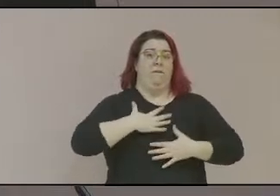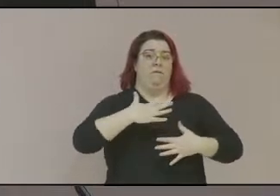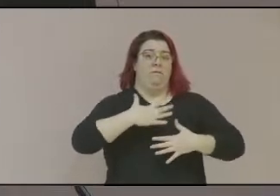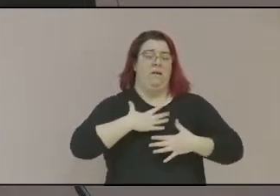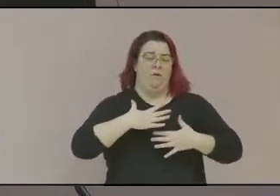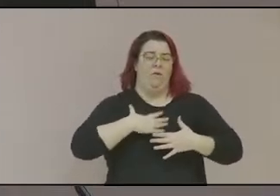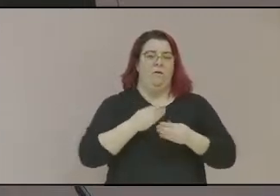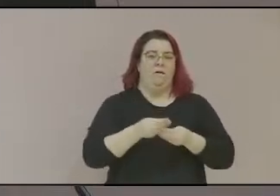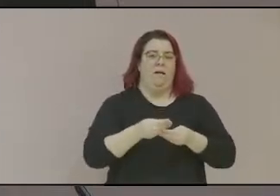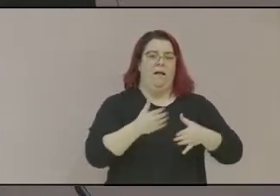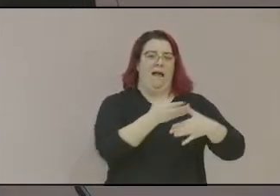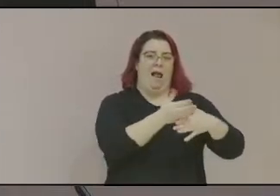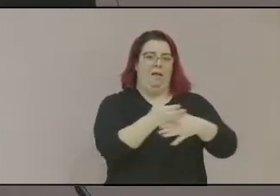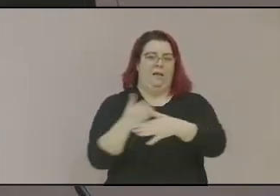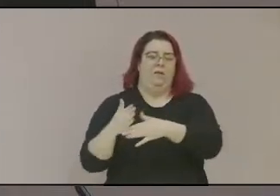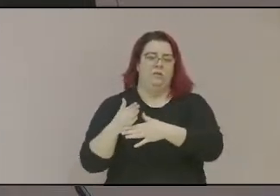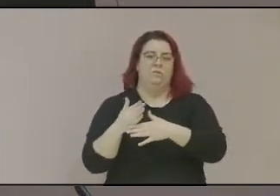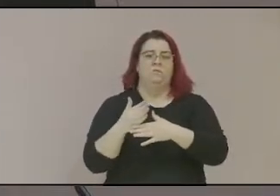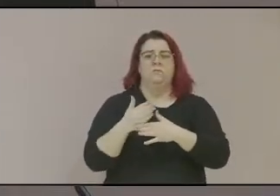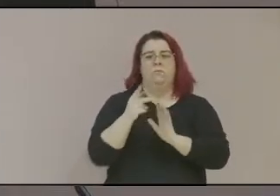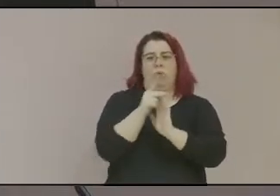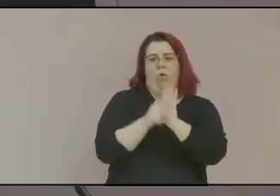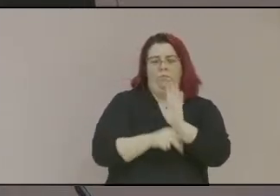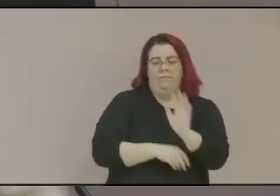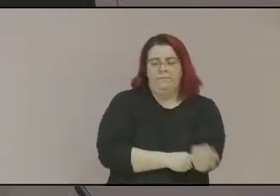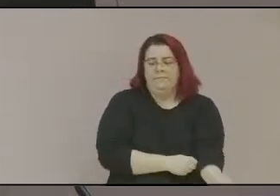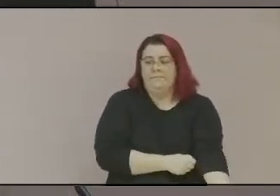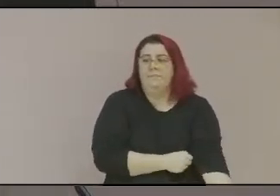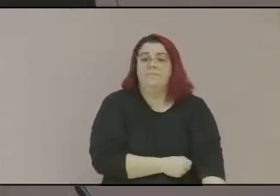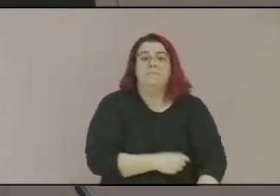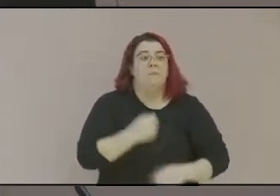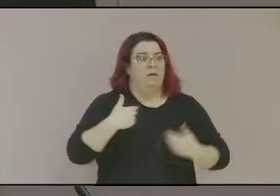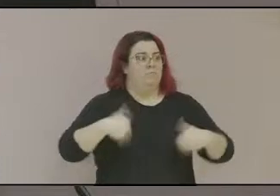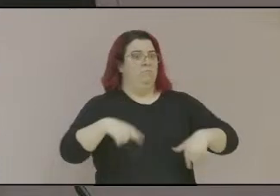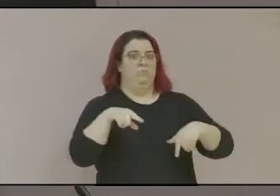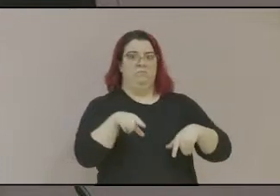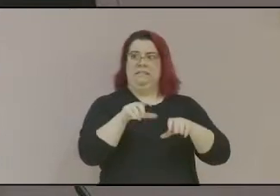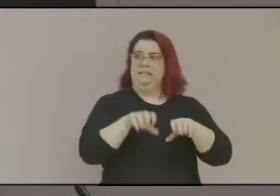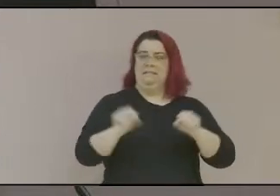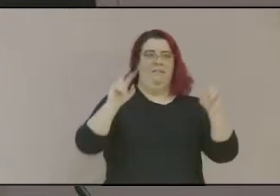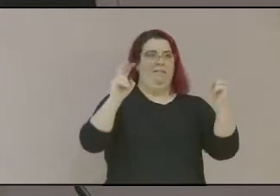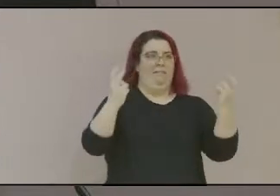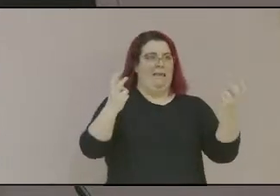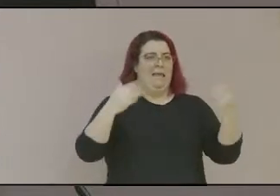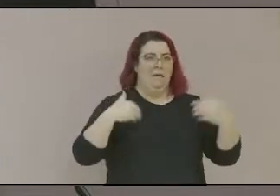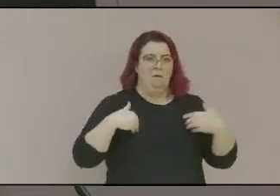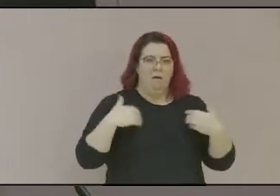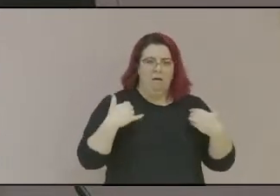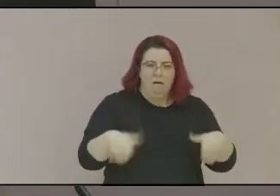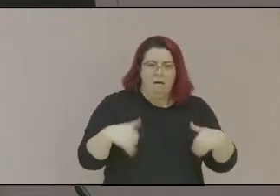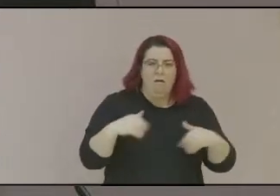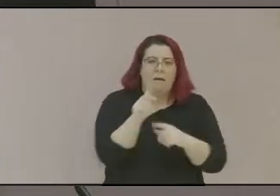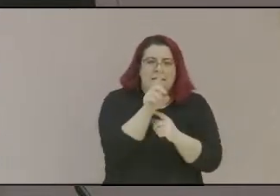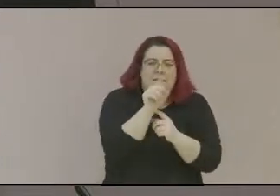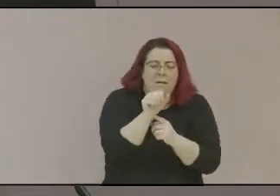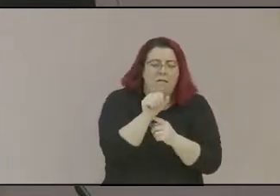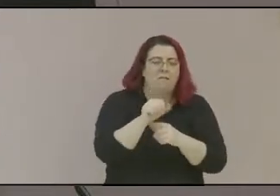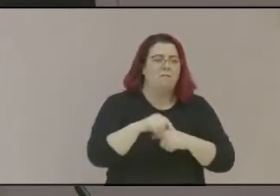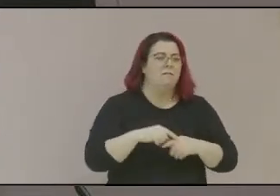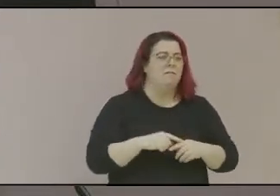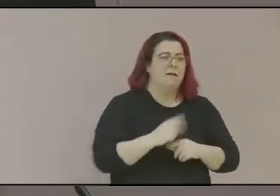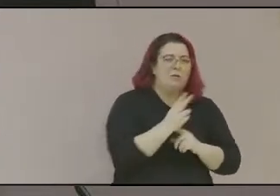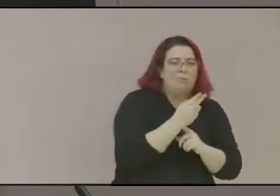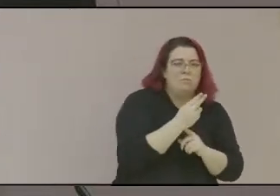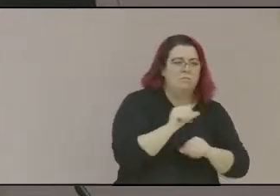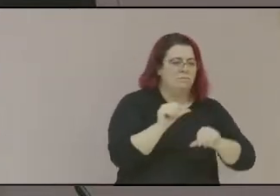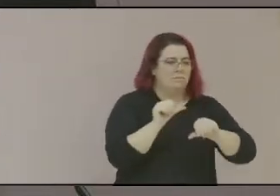that's happening this year on representations of disability in historical, scientific, and artistic